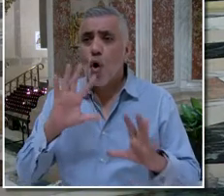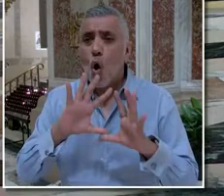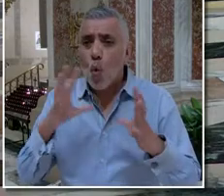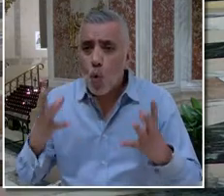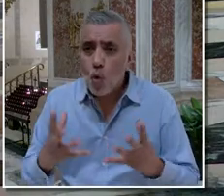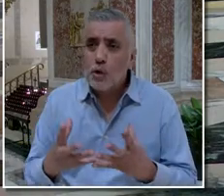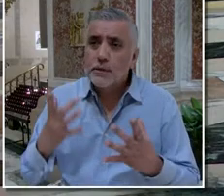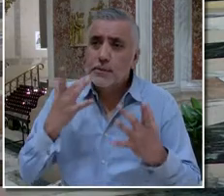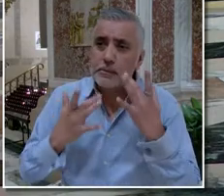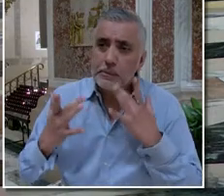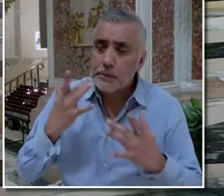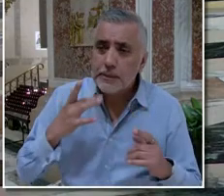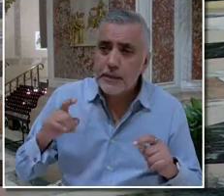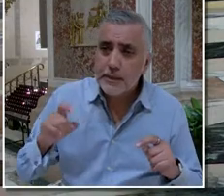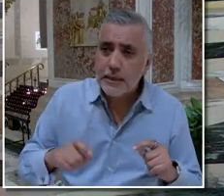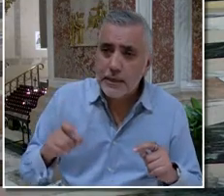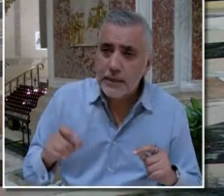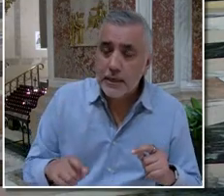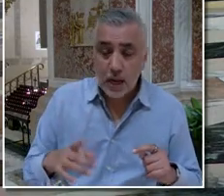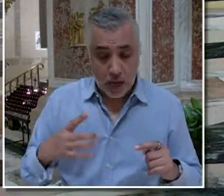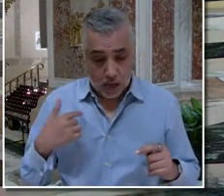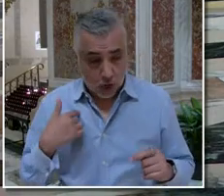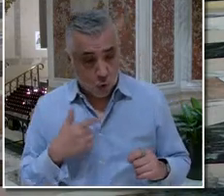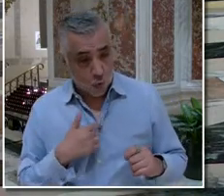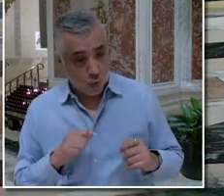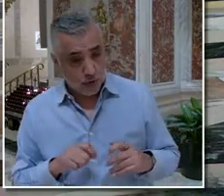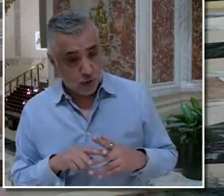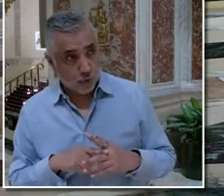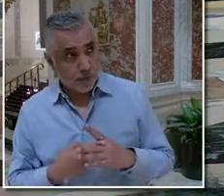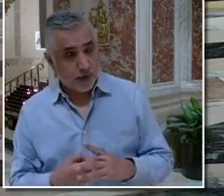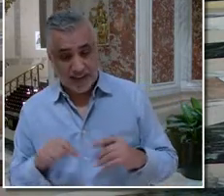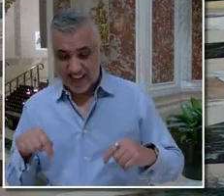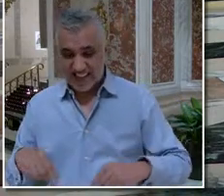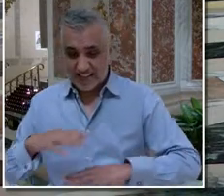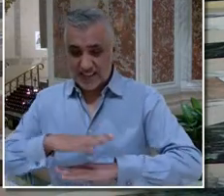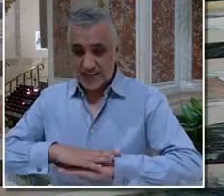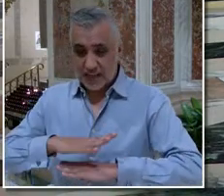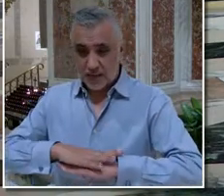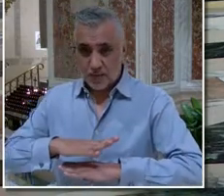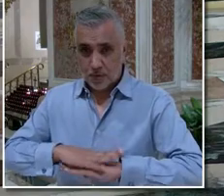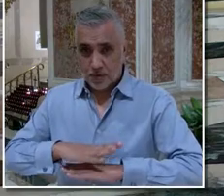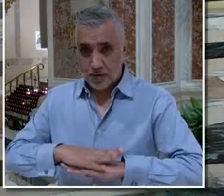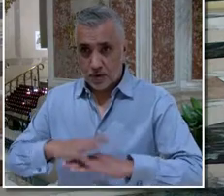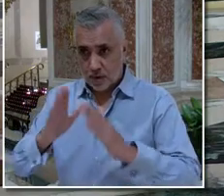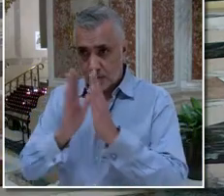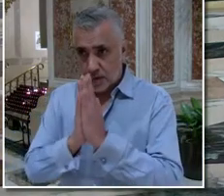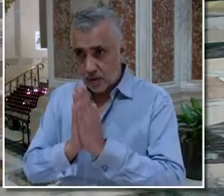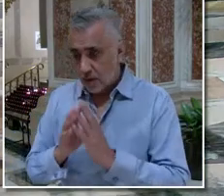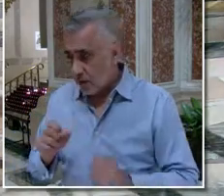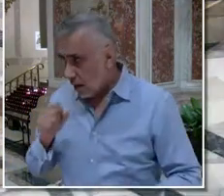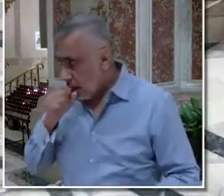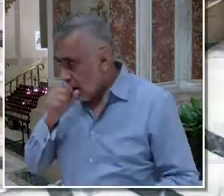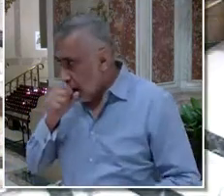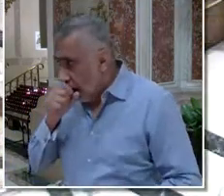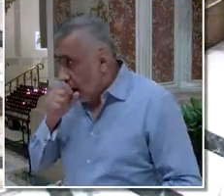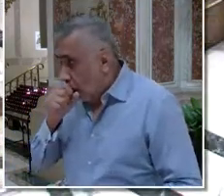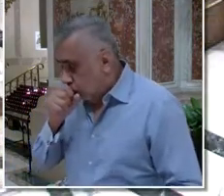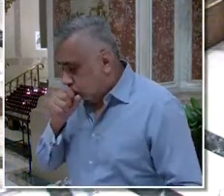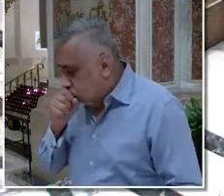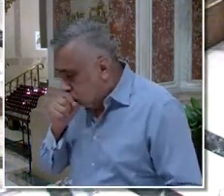world. And let it begin at this table. Amen.